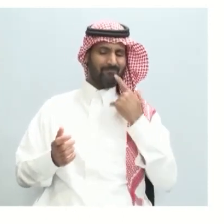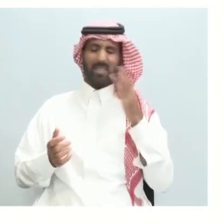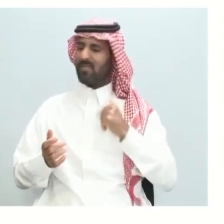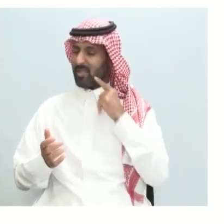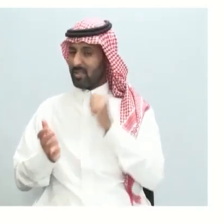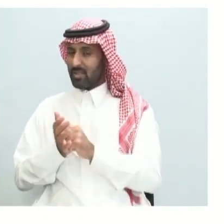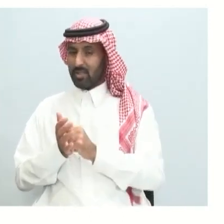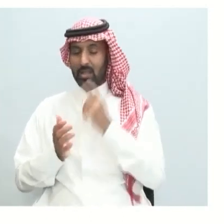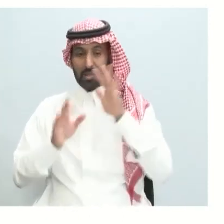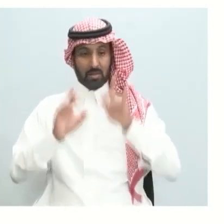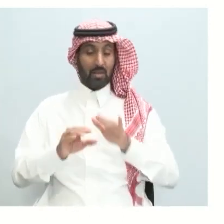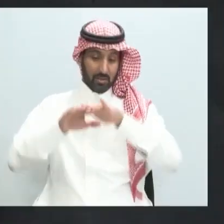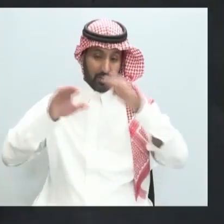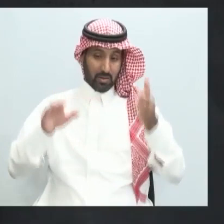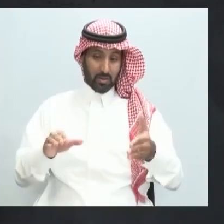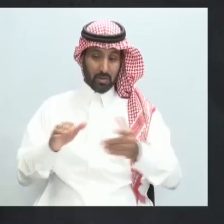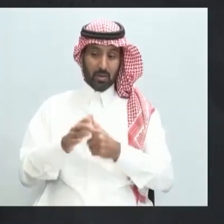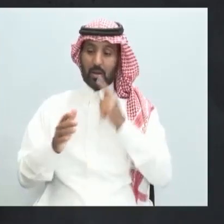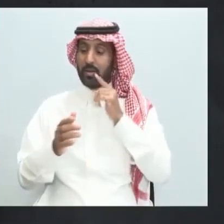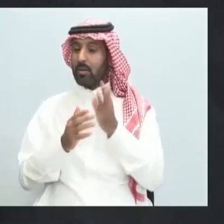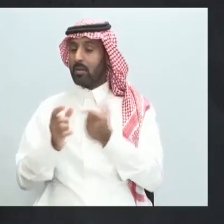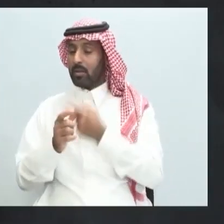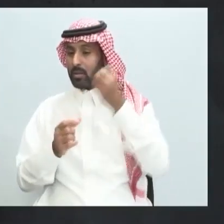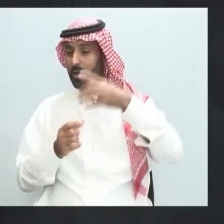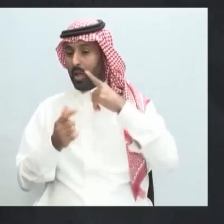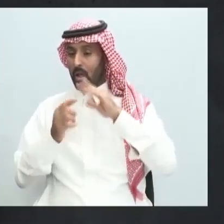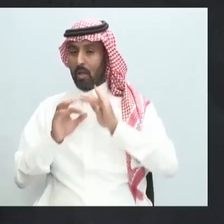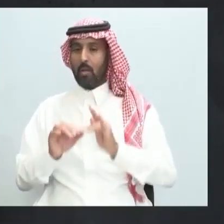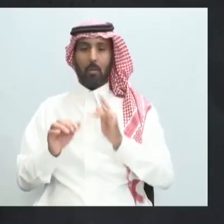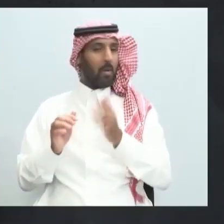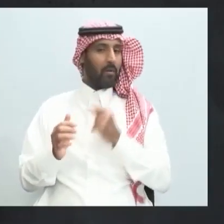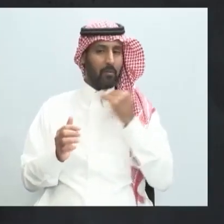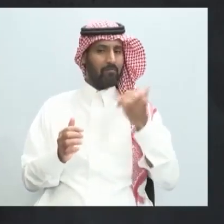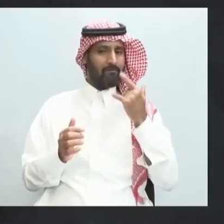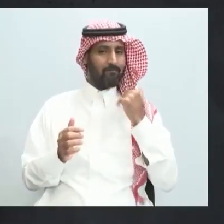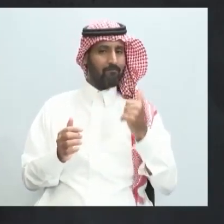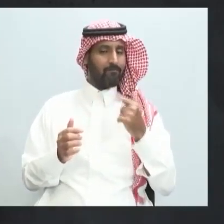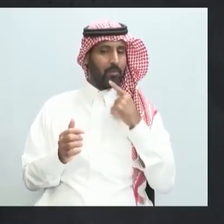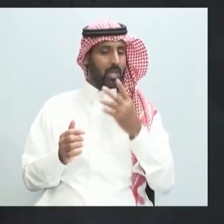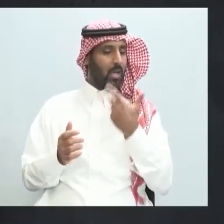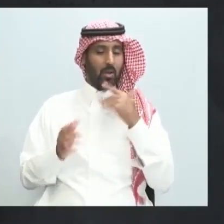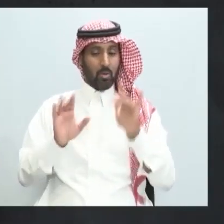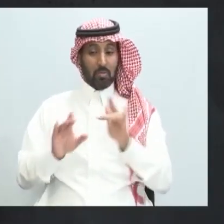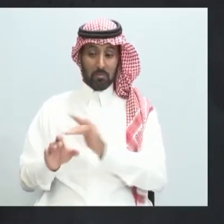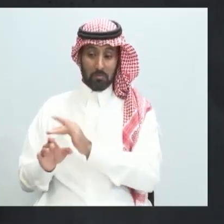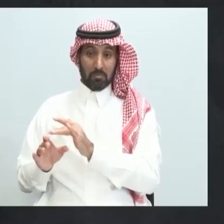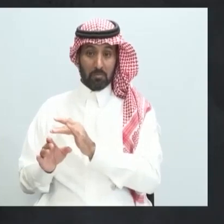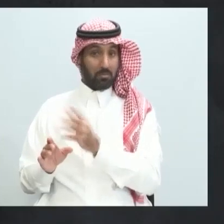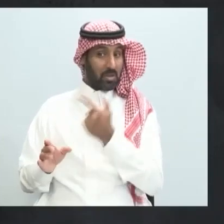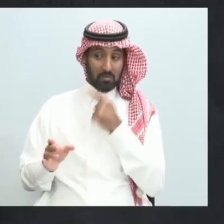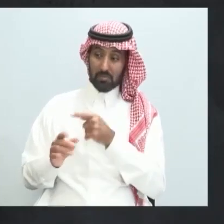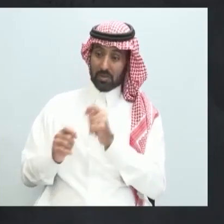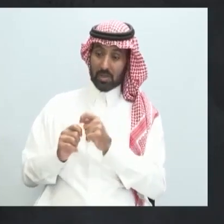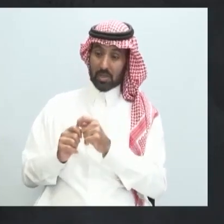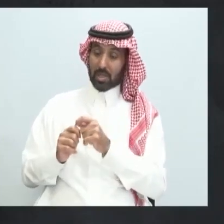home. So what's furniture? It's the chairs, the tables, the cupboards. So no matter what, how many furniture you have, what makes